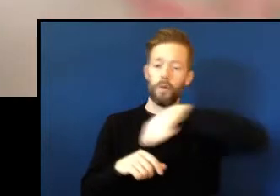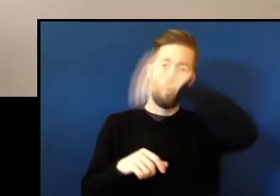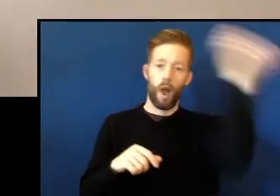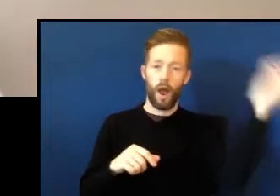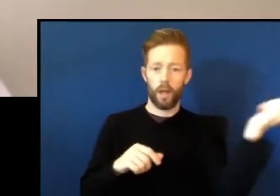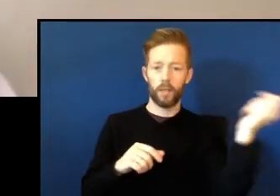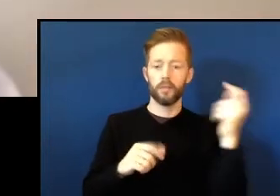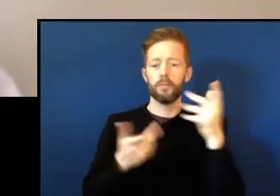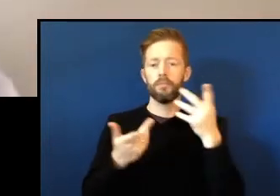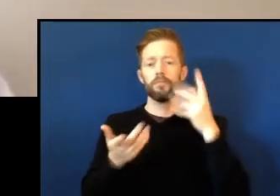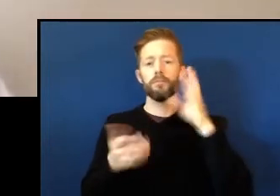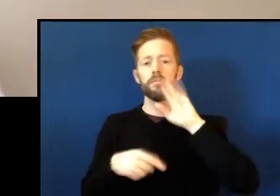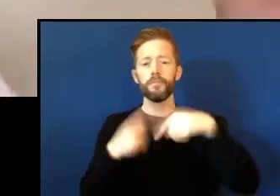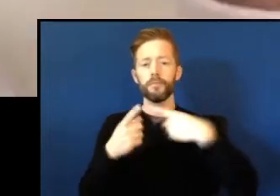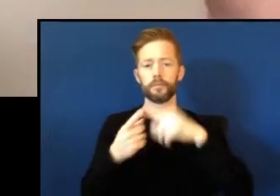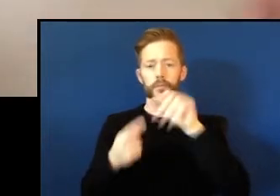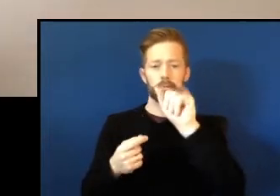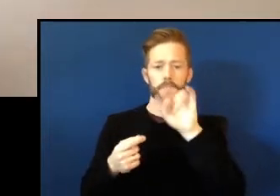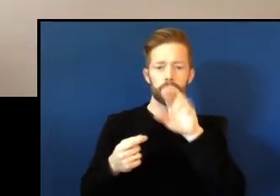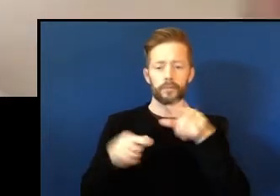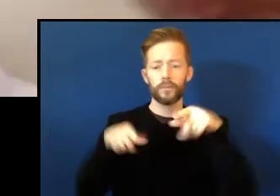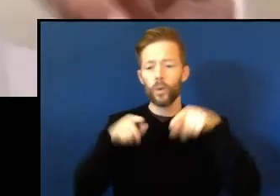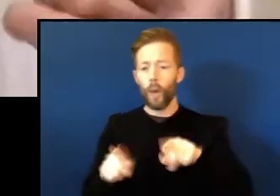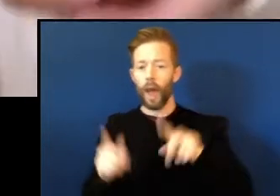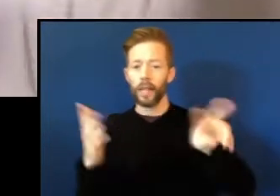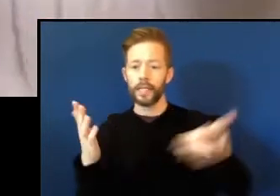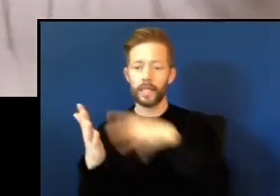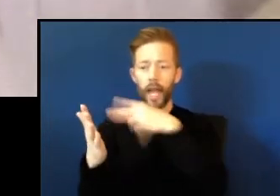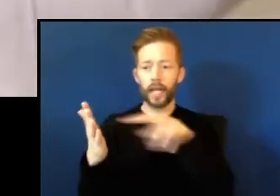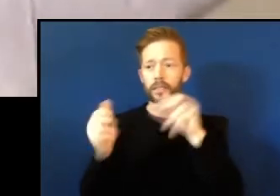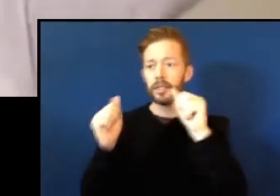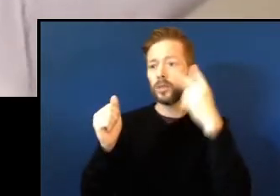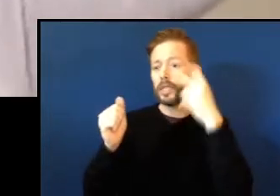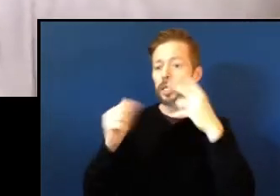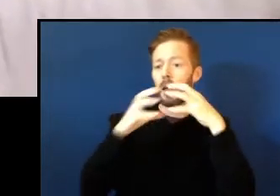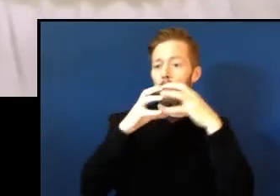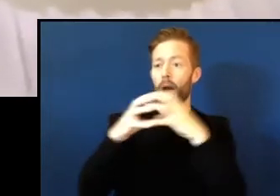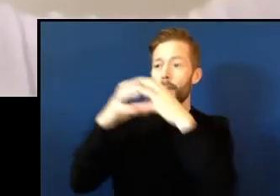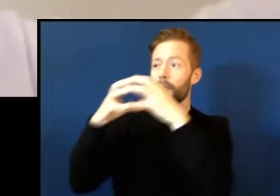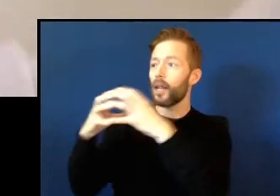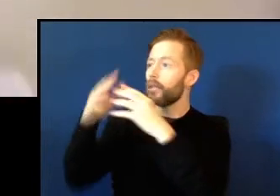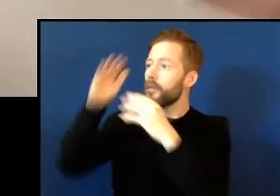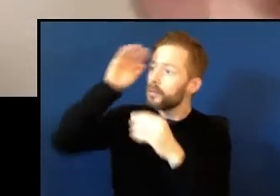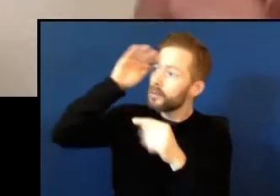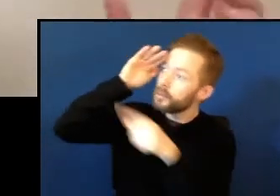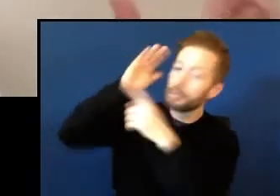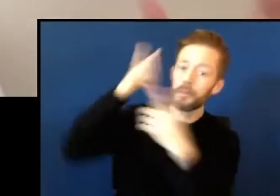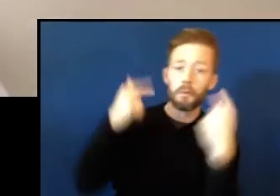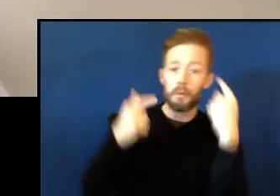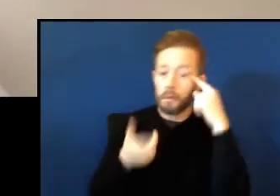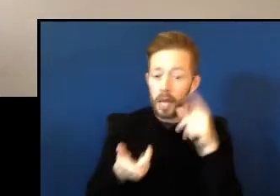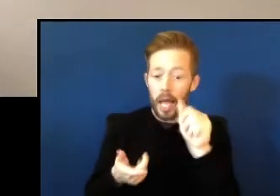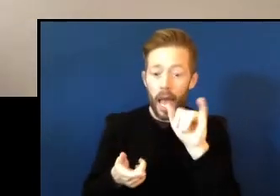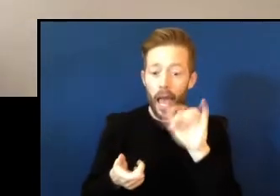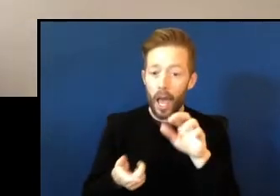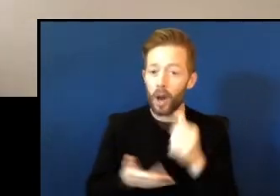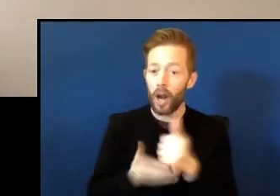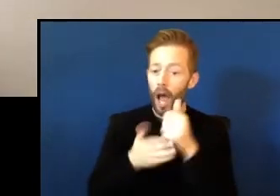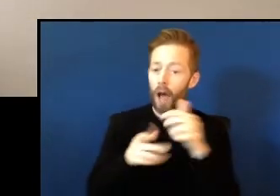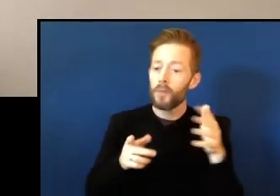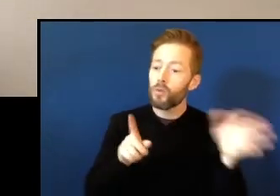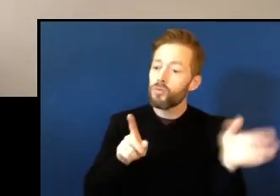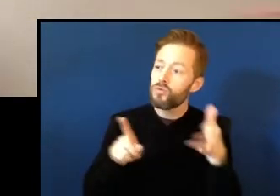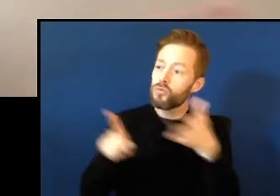and talk a little bit about air while you're dancing. And can you see where the bubbles are moving? Do you think the air is helping to push